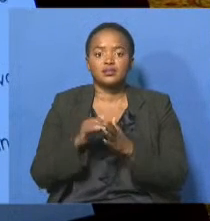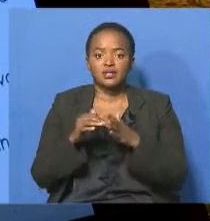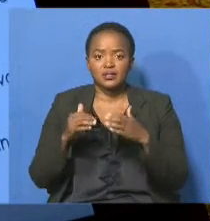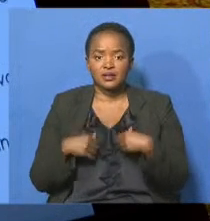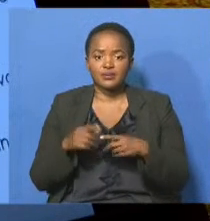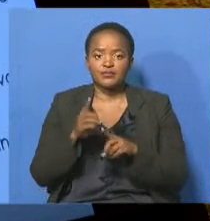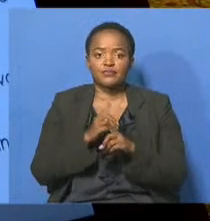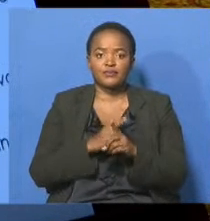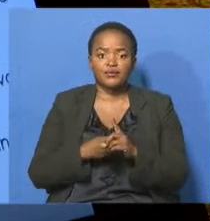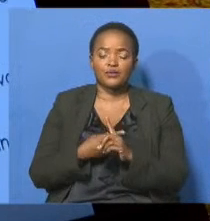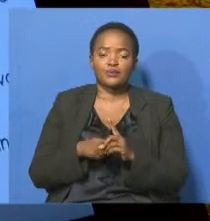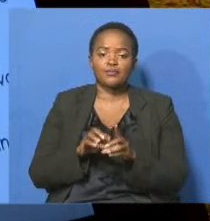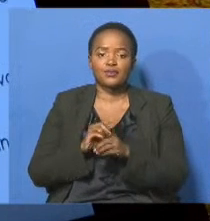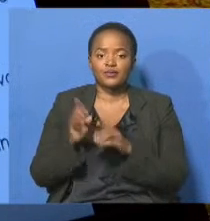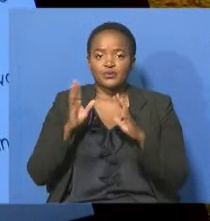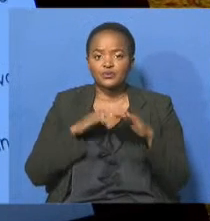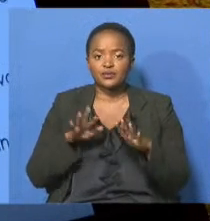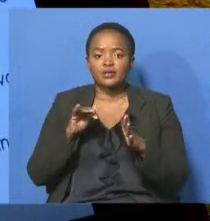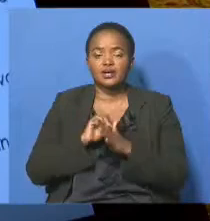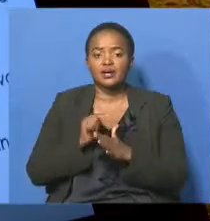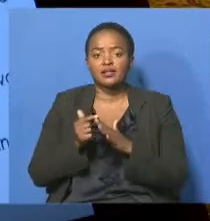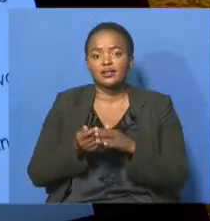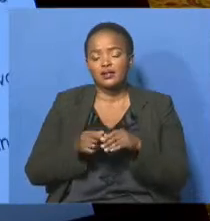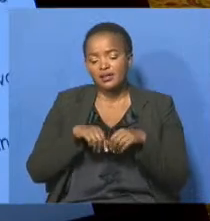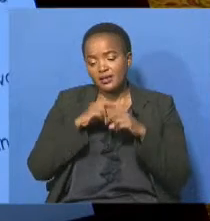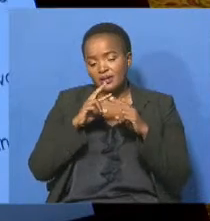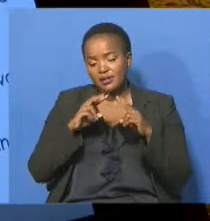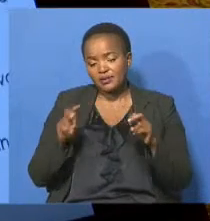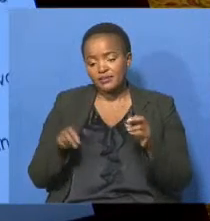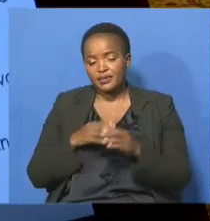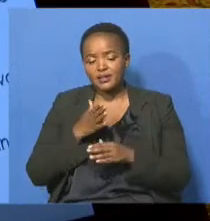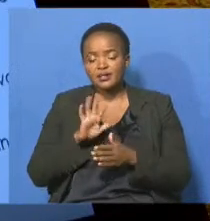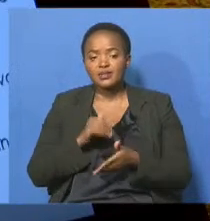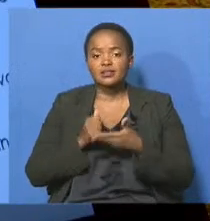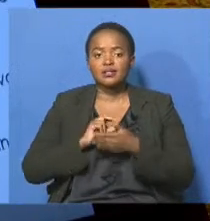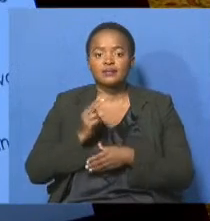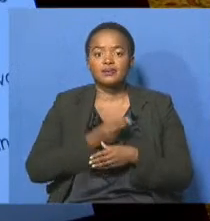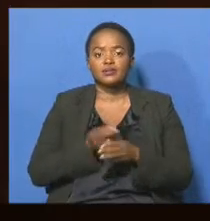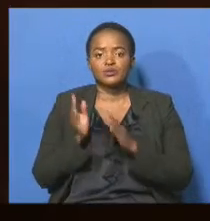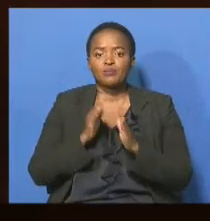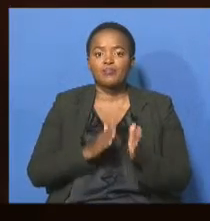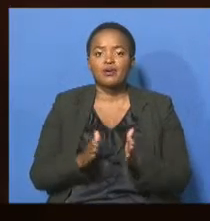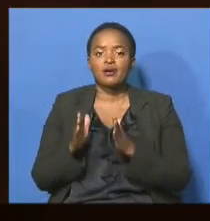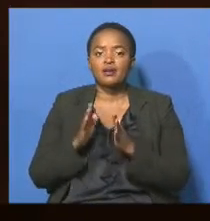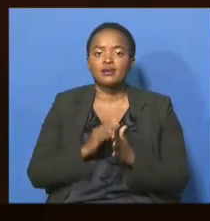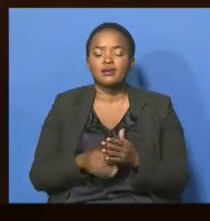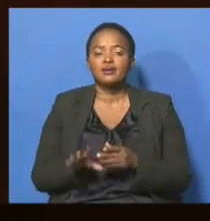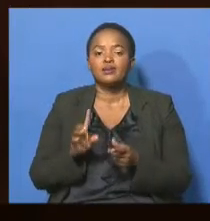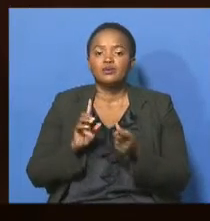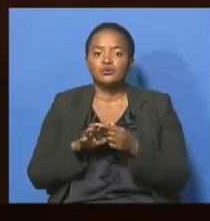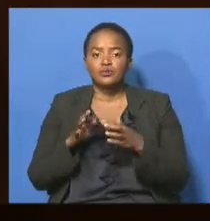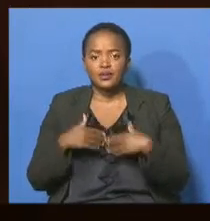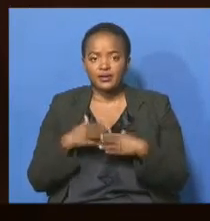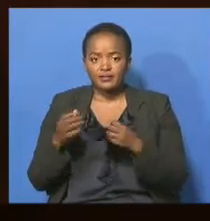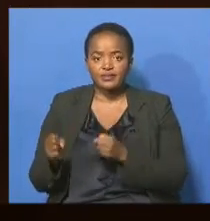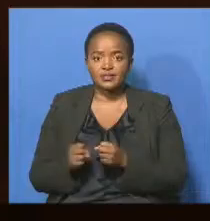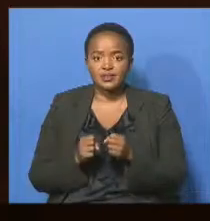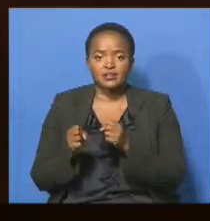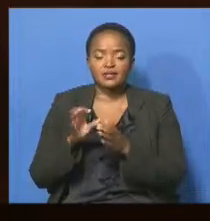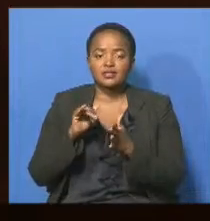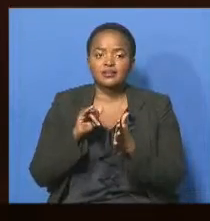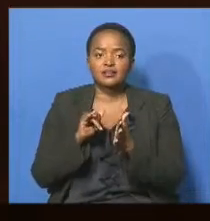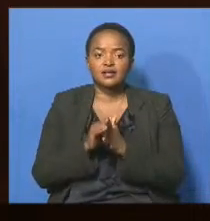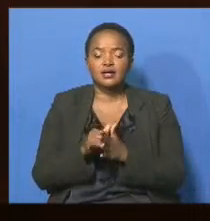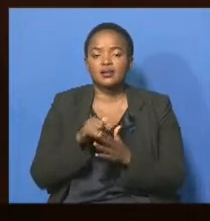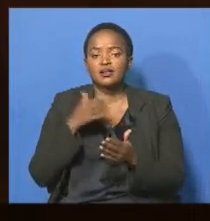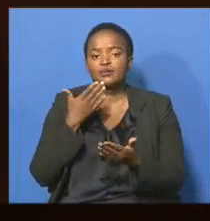the experts today, where we can then analyze. This helps us then to plan and be able to put strategies well